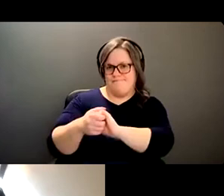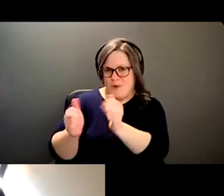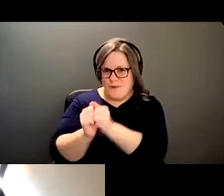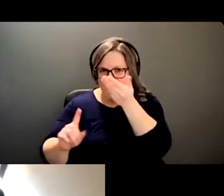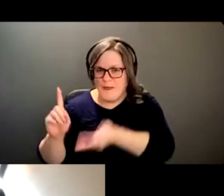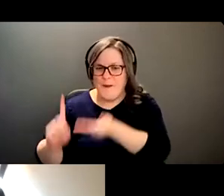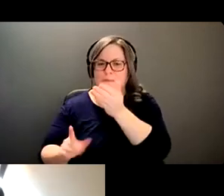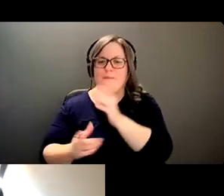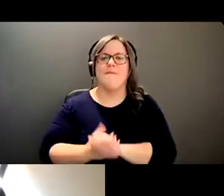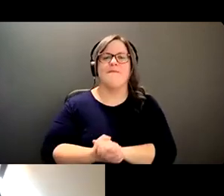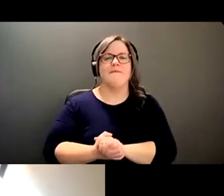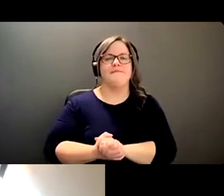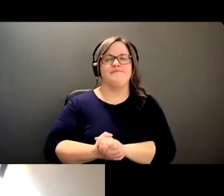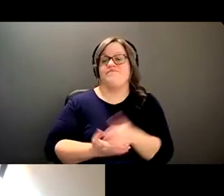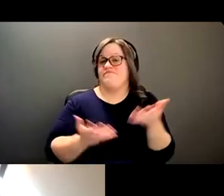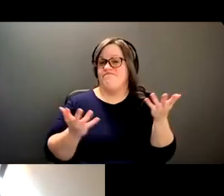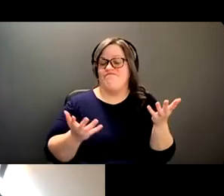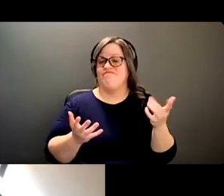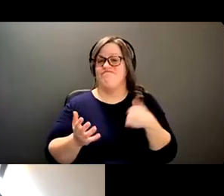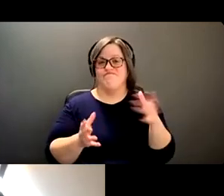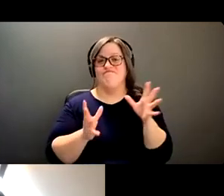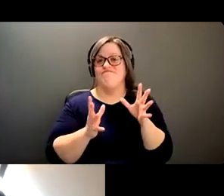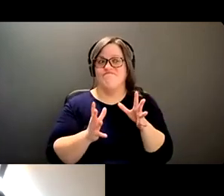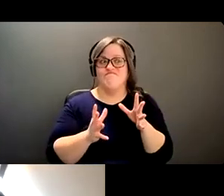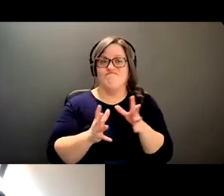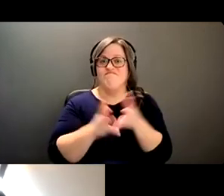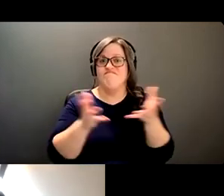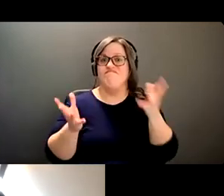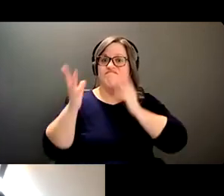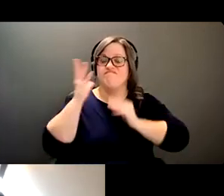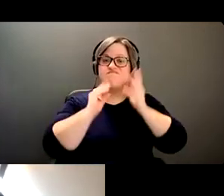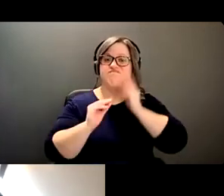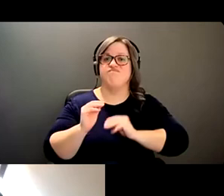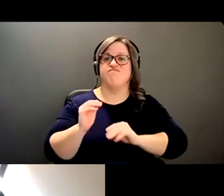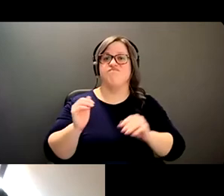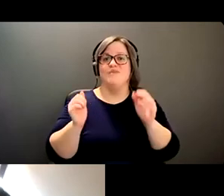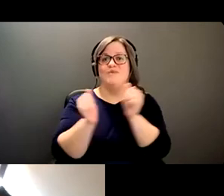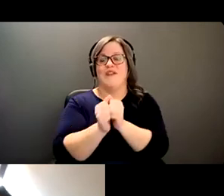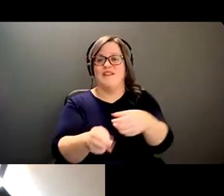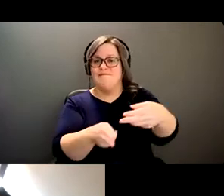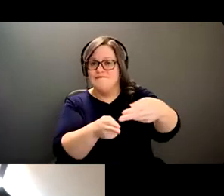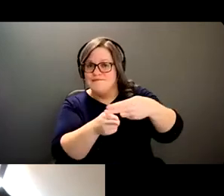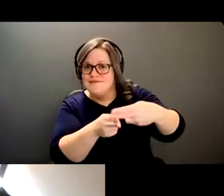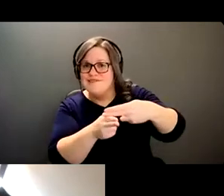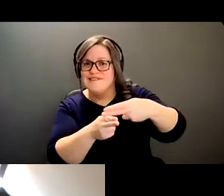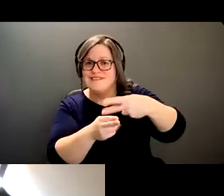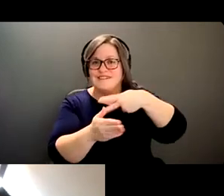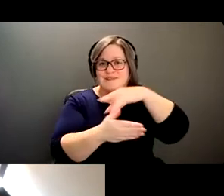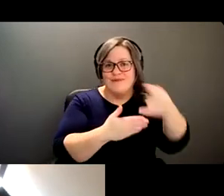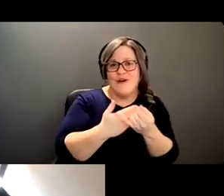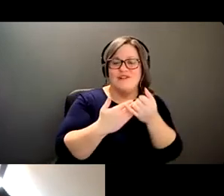I have a lot of experience with precarity in the arts. And